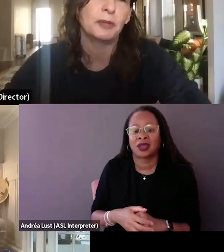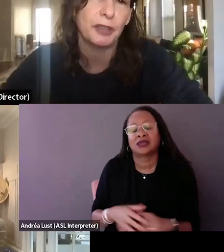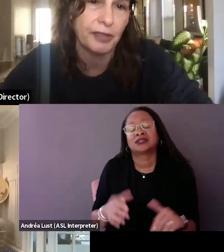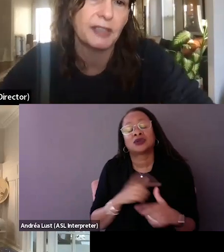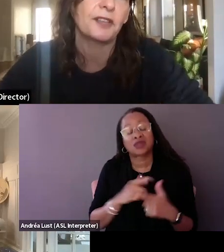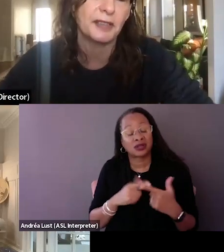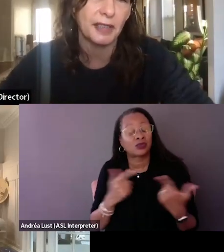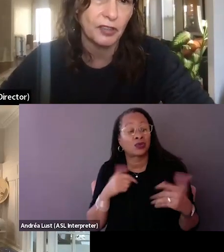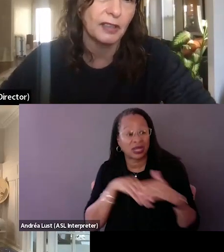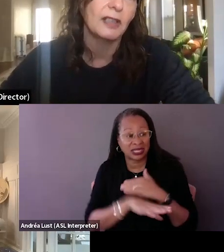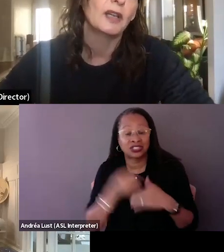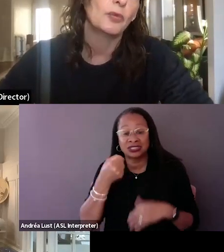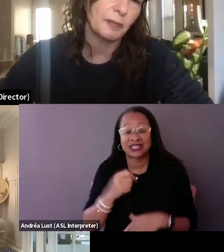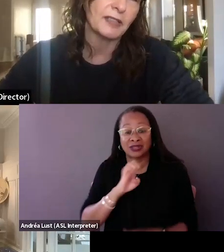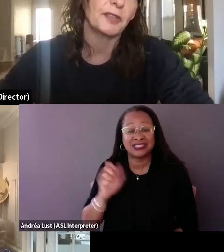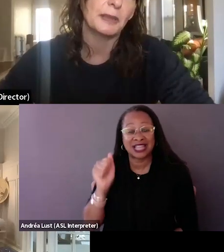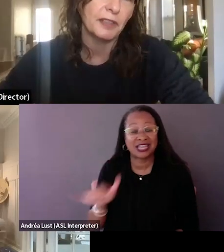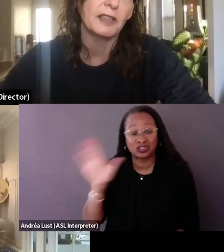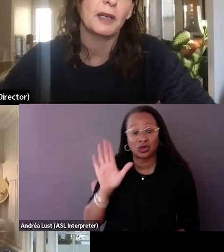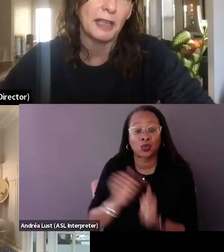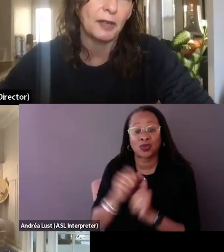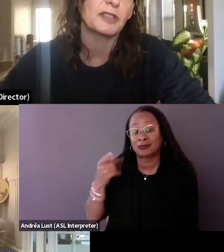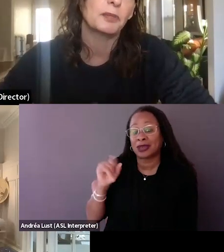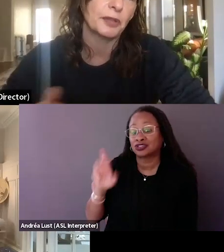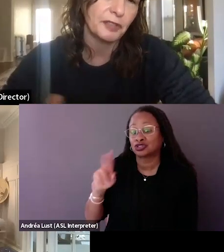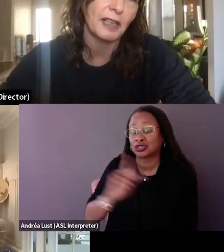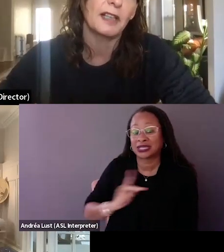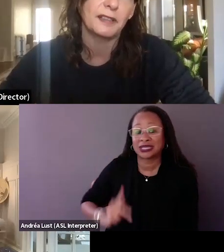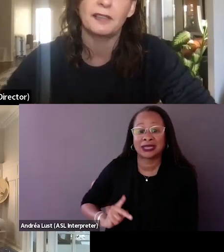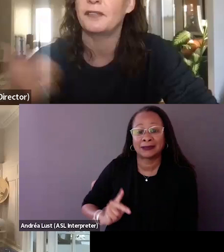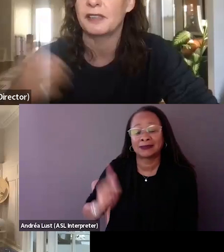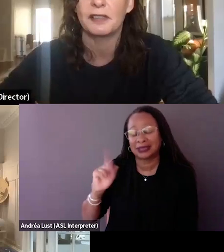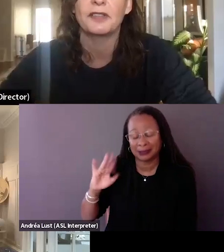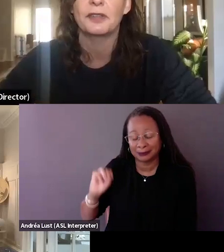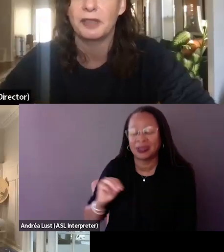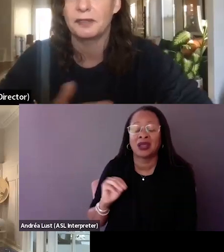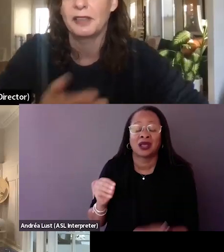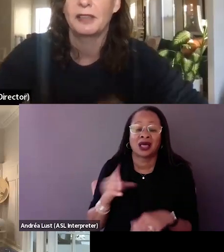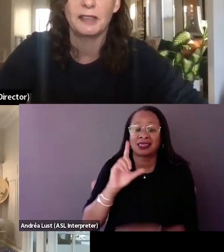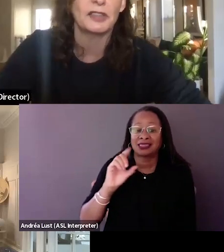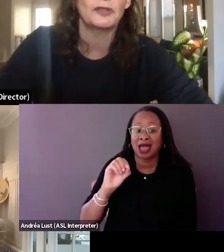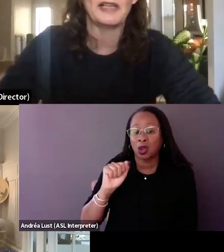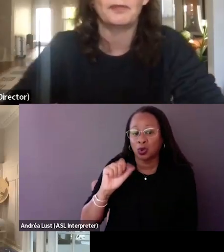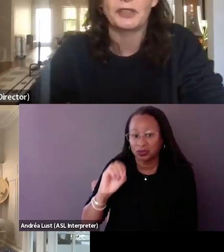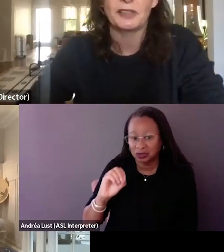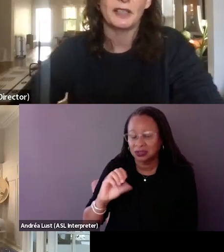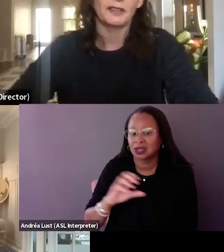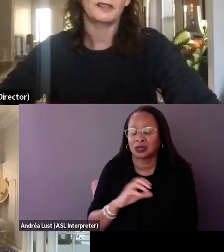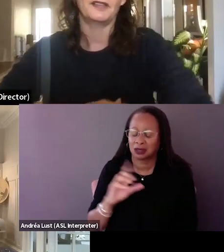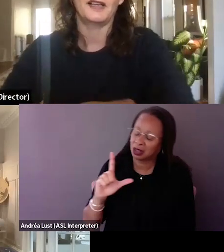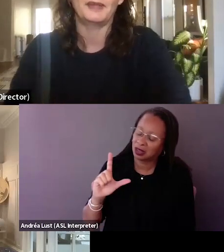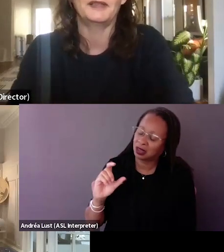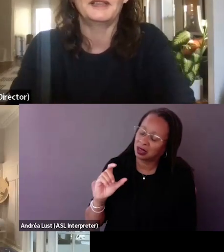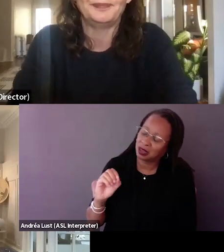filmmakers were able to go into Southeast Asia with Pastor Kim, Vietnam, Laos, the border of Thailand, and obviously South Korea. And Sue may have more to say